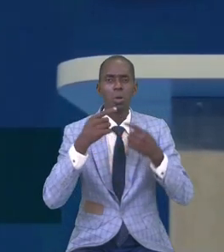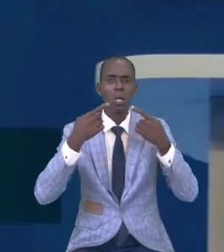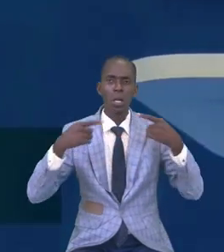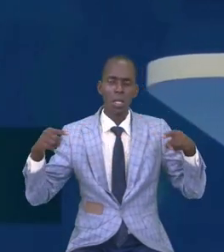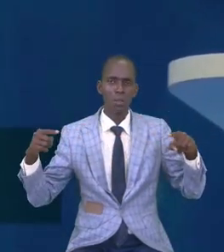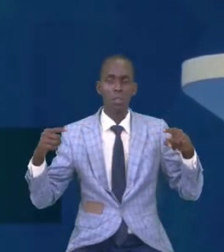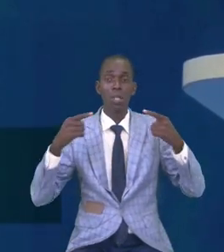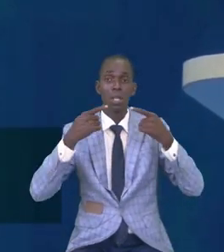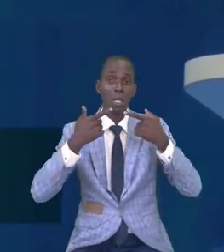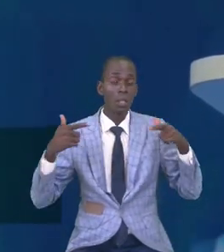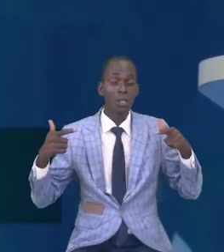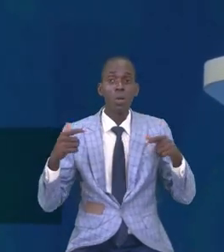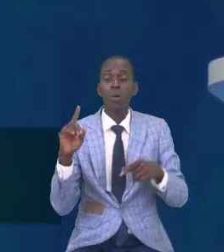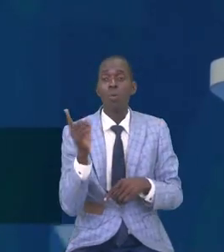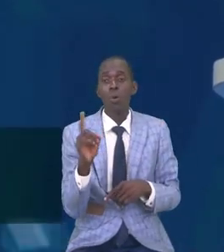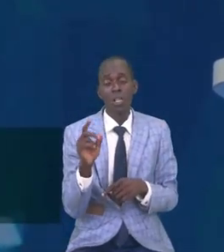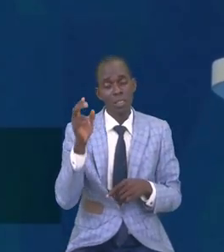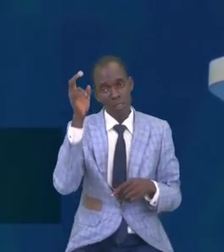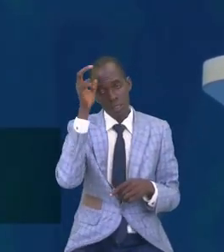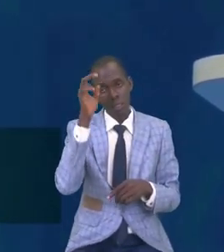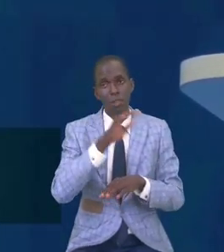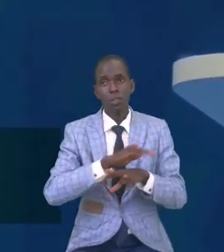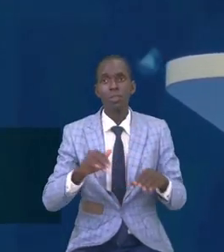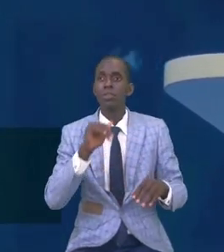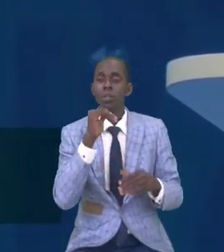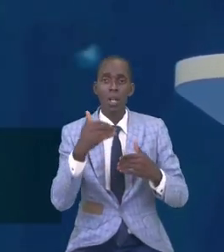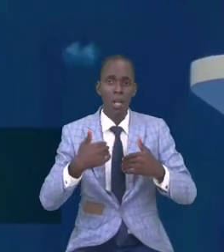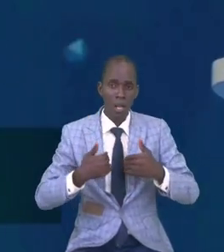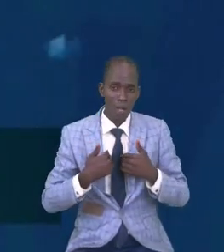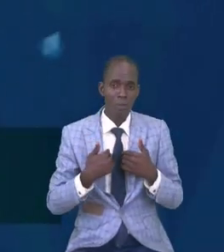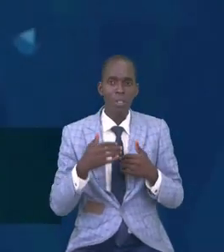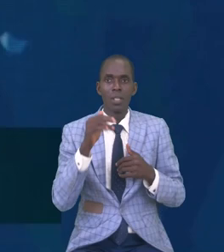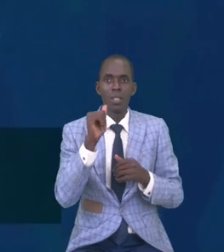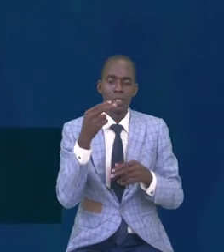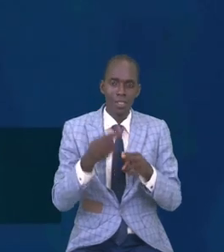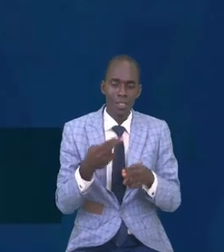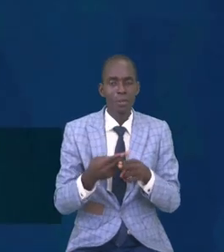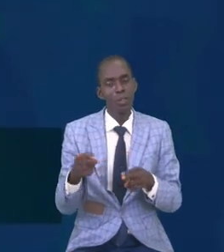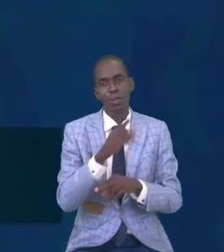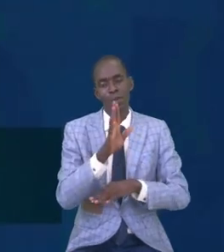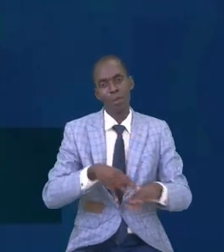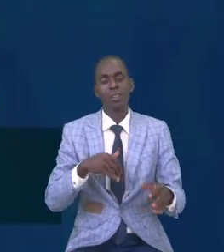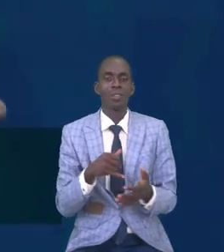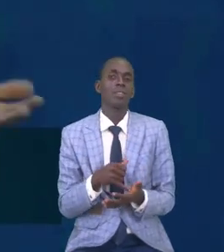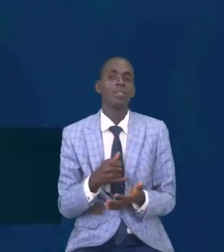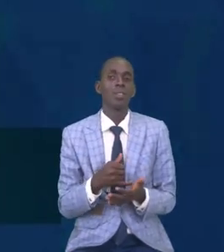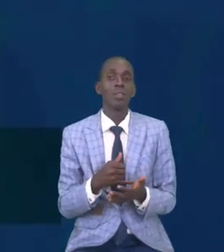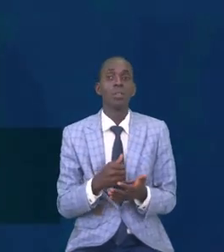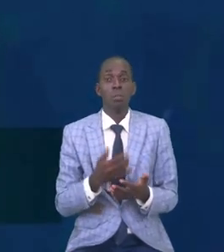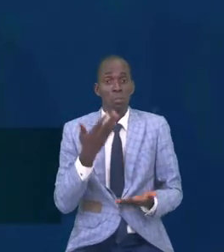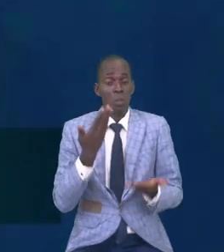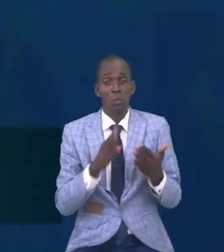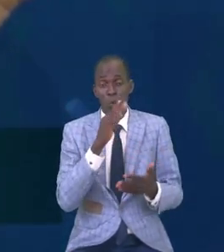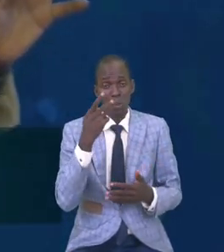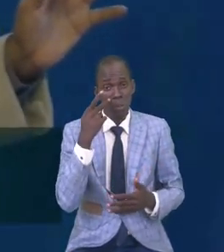Satan does not have the name, they call him. And whether you see him or